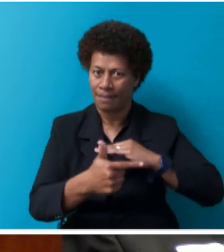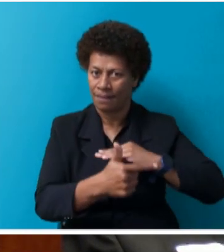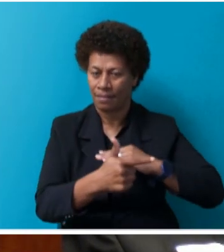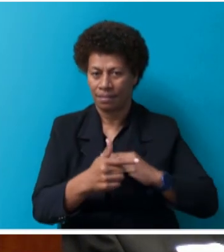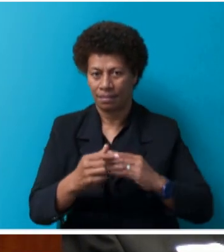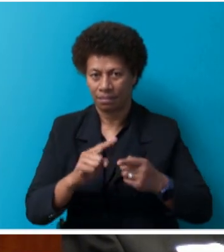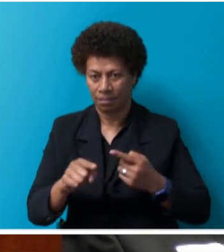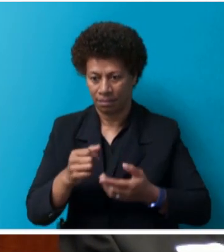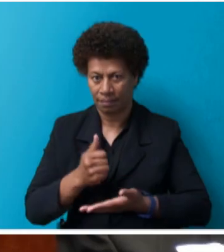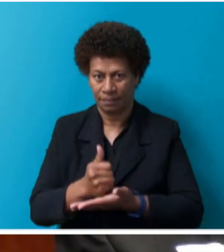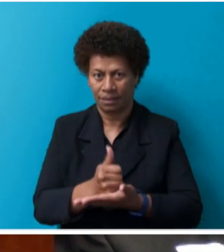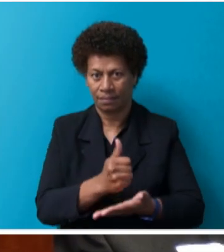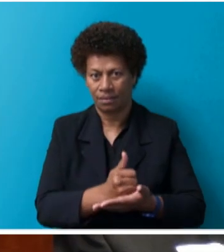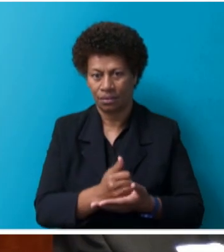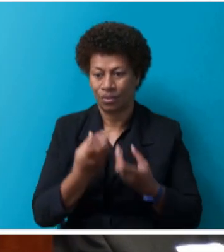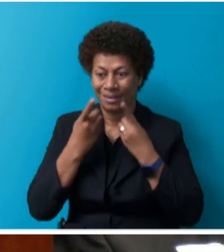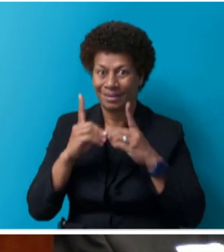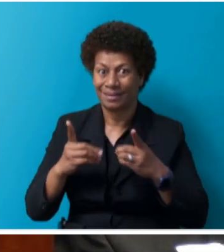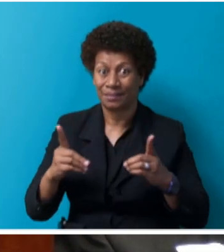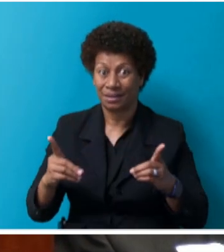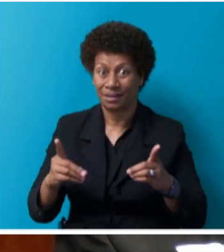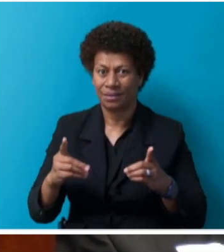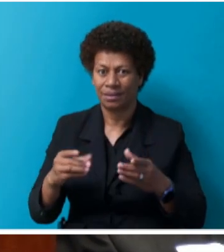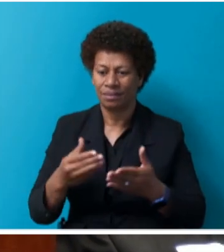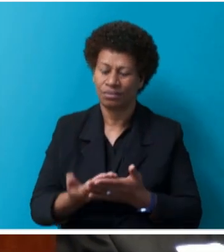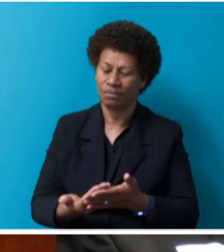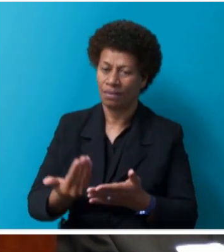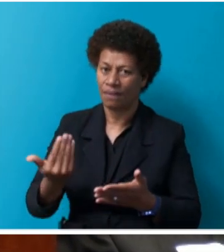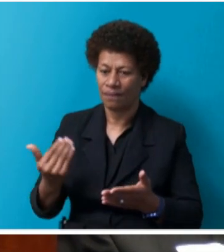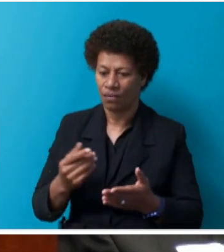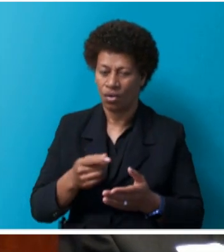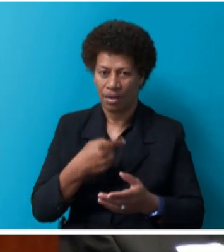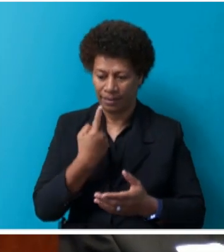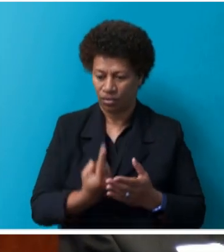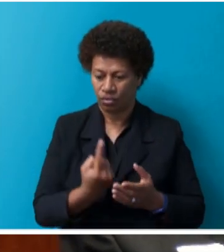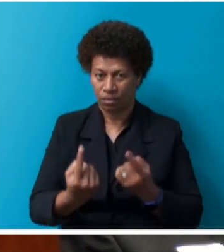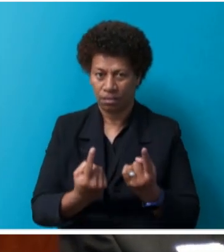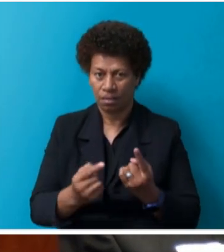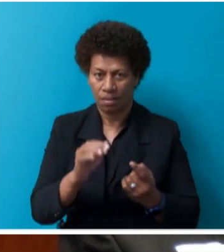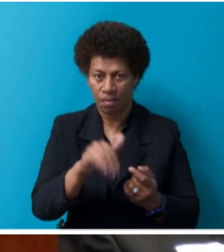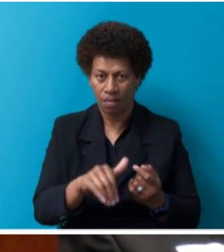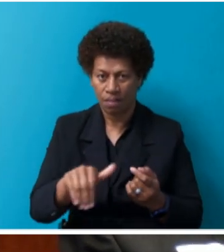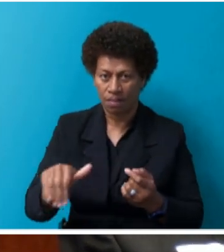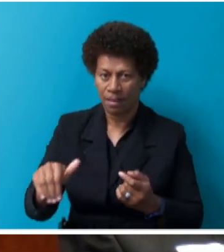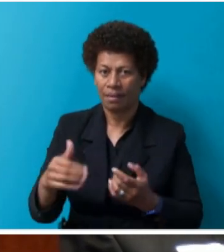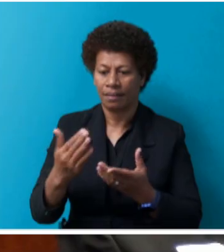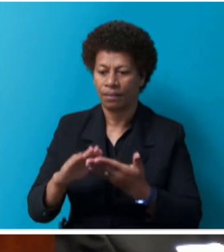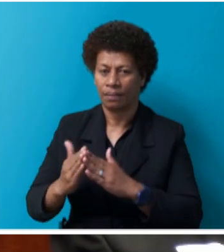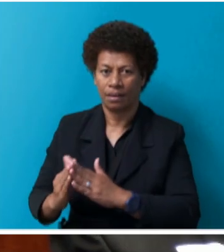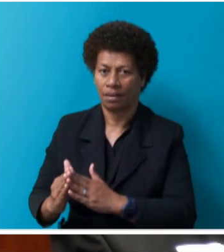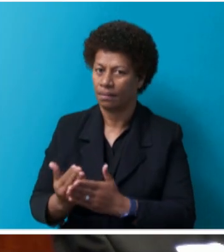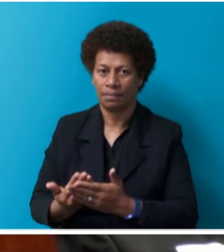involves shifting discriminatory attitudes, beliefs, and practices within individuals, households, and communities,